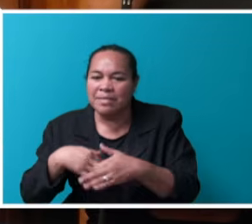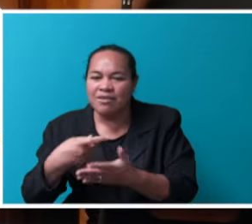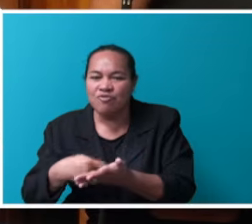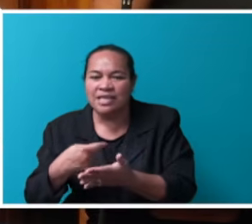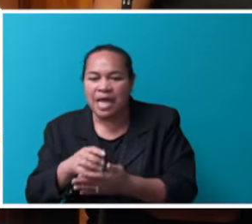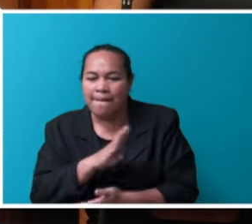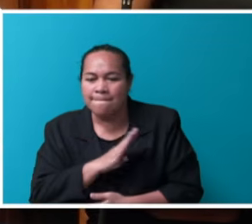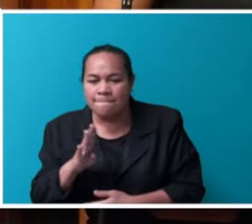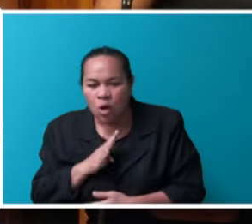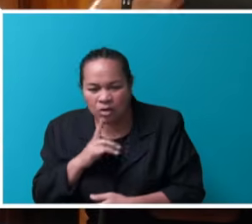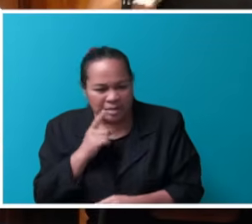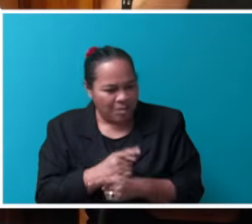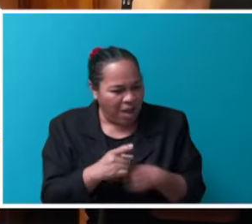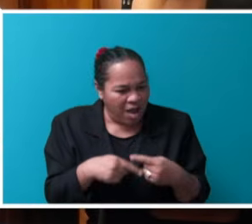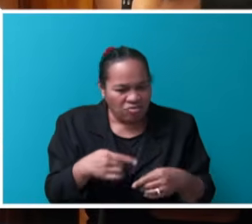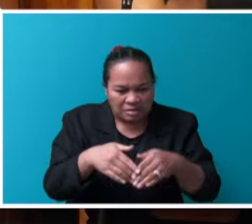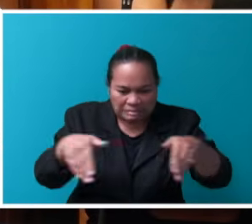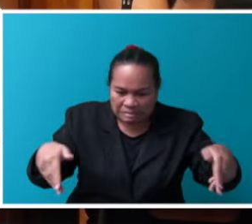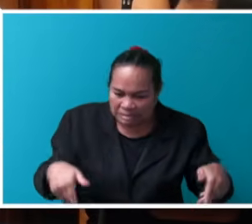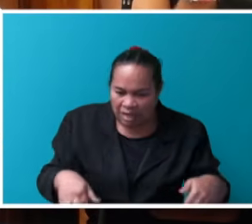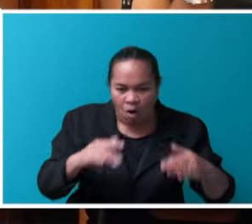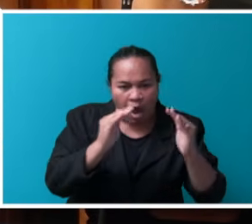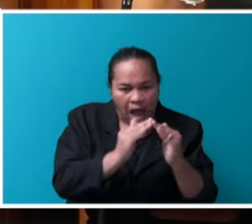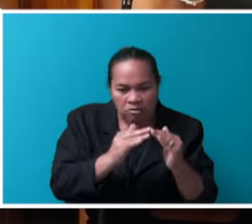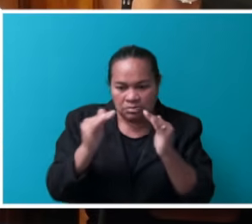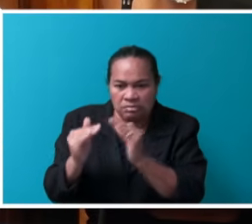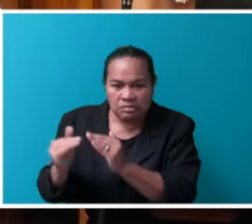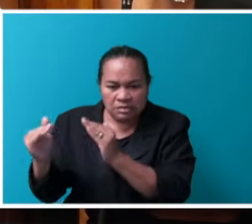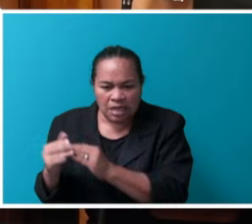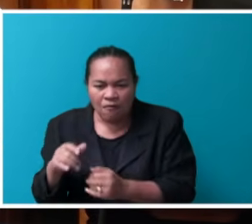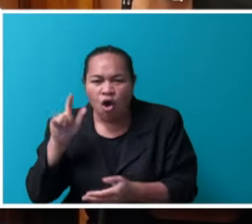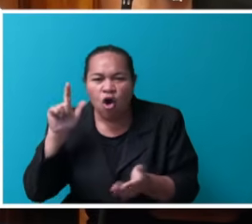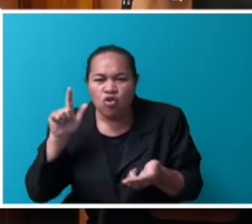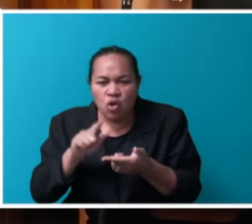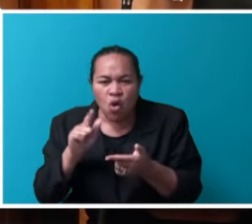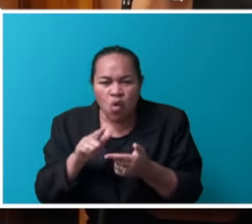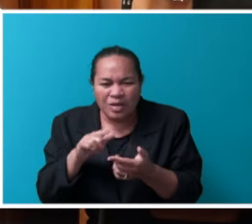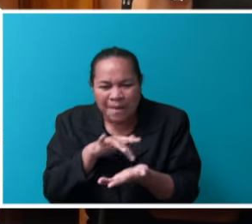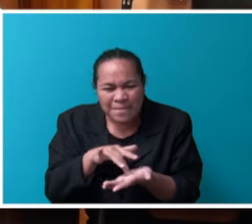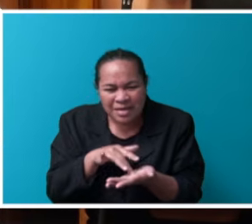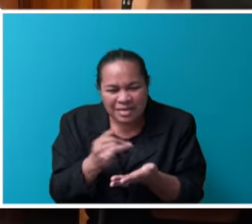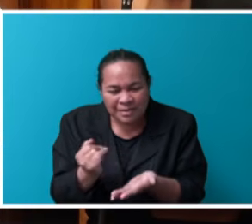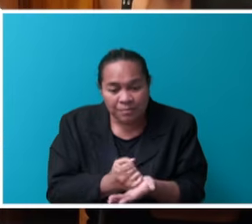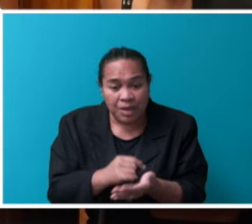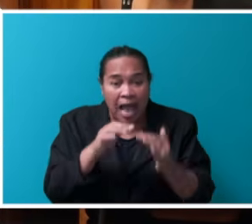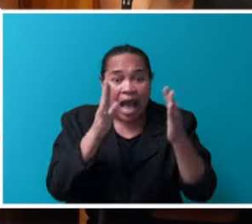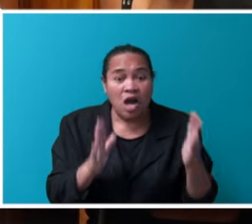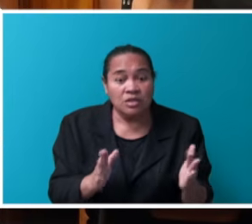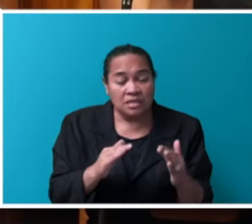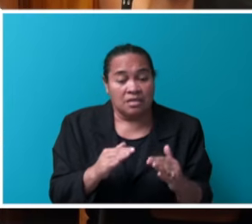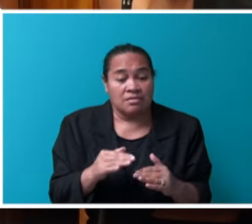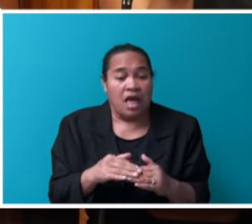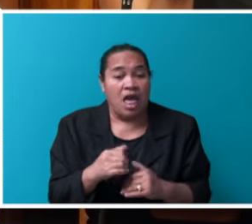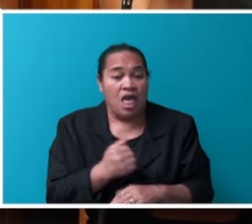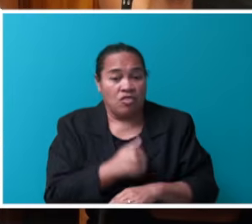residential lots and housing units for our low and middle income earners. Housing Authority will now provide both